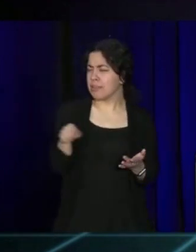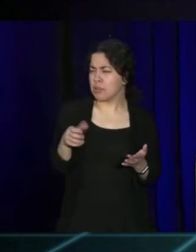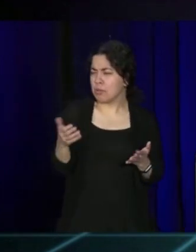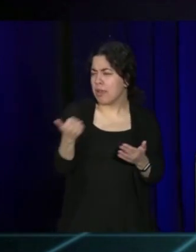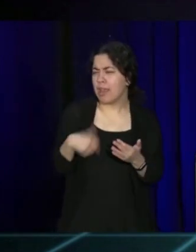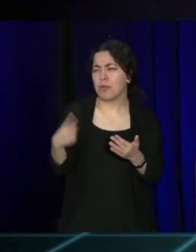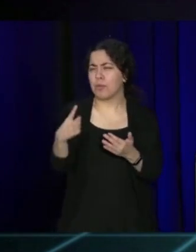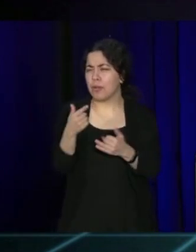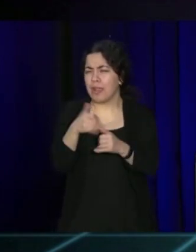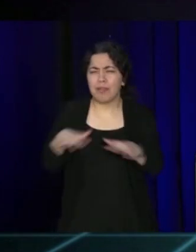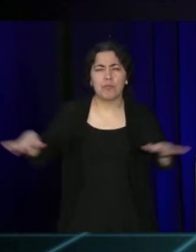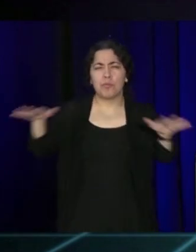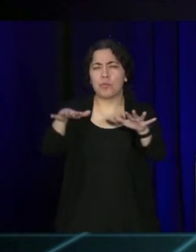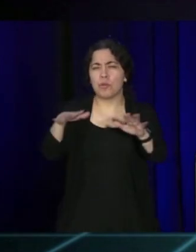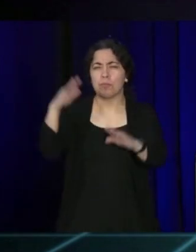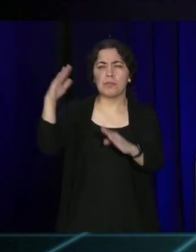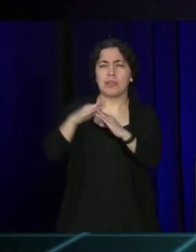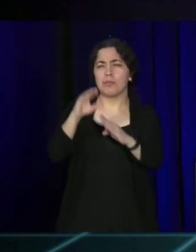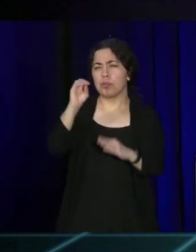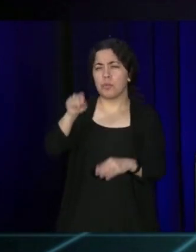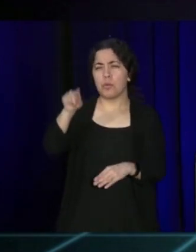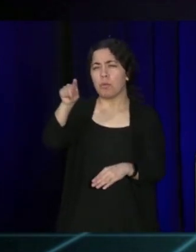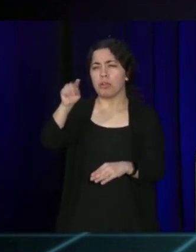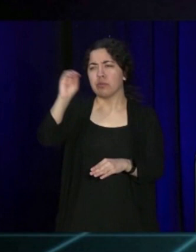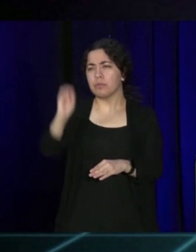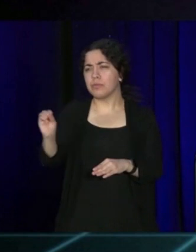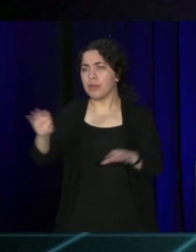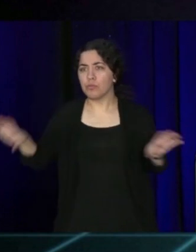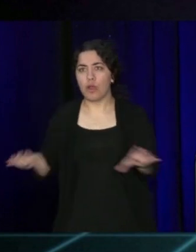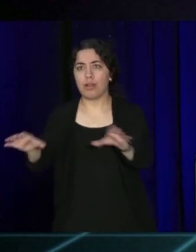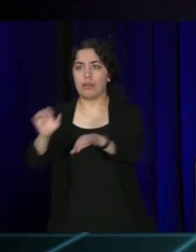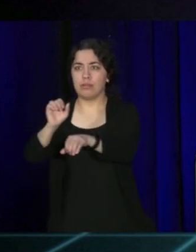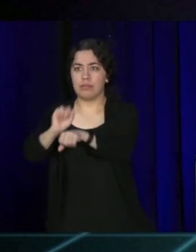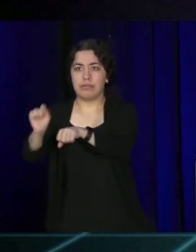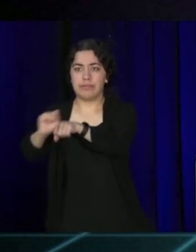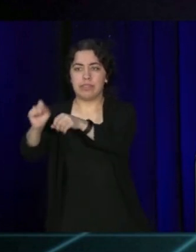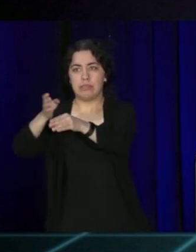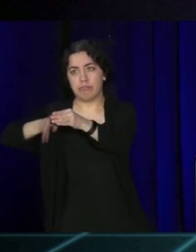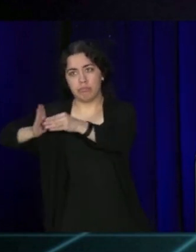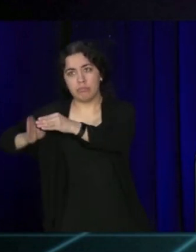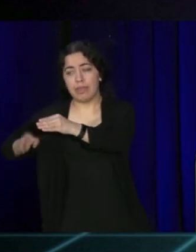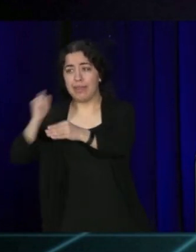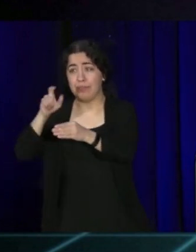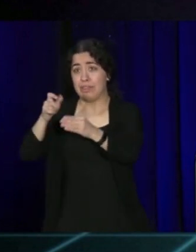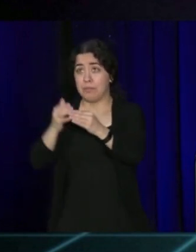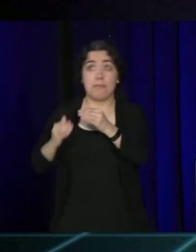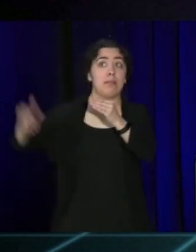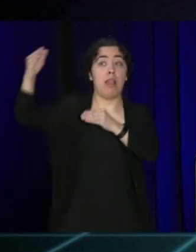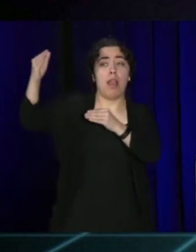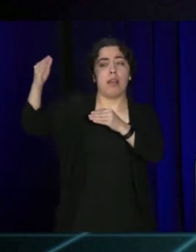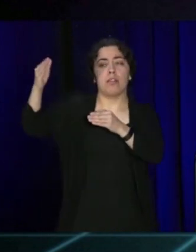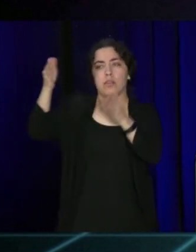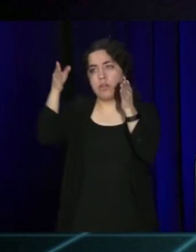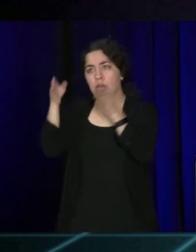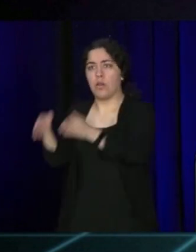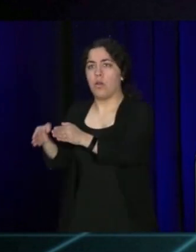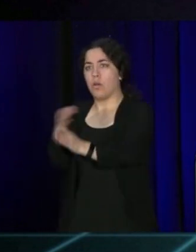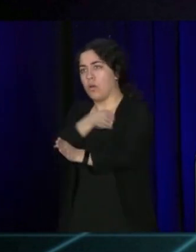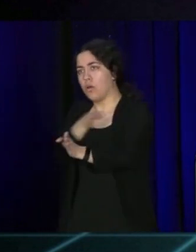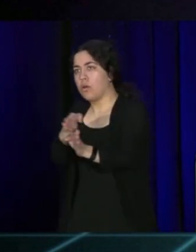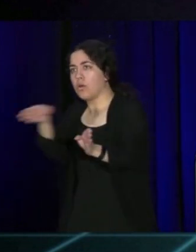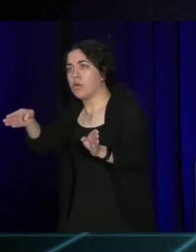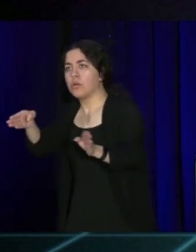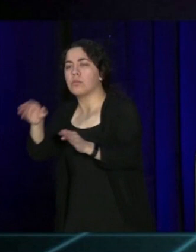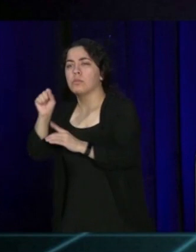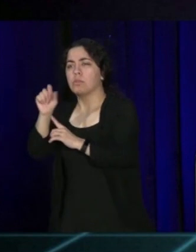tier, 0.1% of productivity. If you need something beyond that, then go with Solid or Svelte. I don't know if I agree